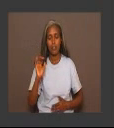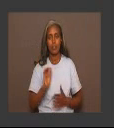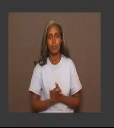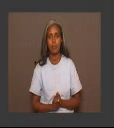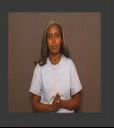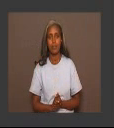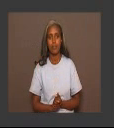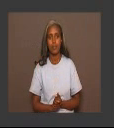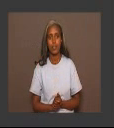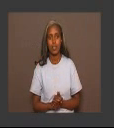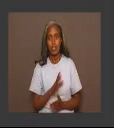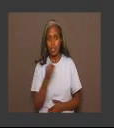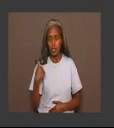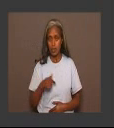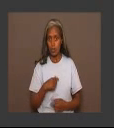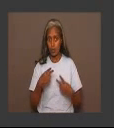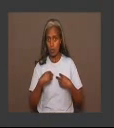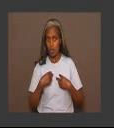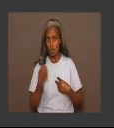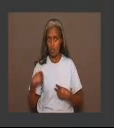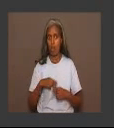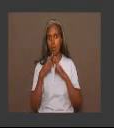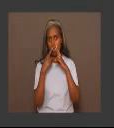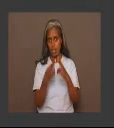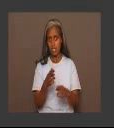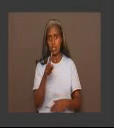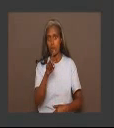135, and we have our answer,